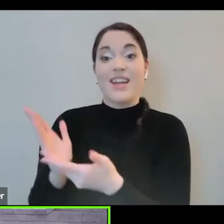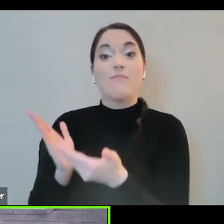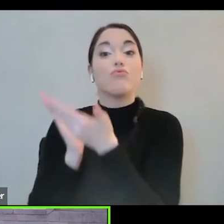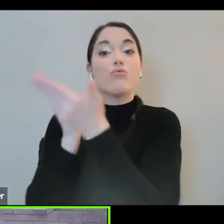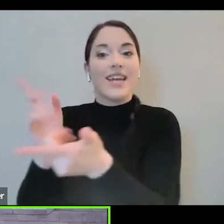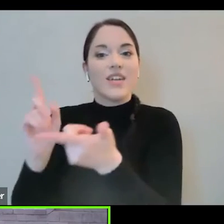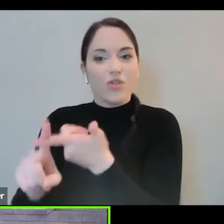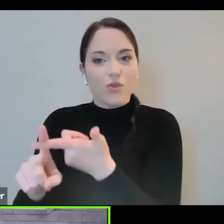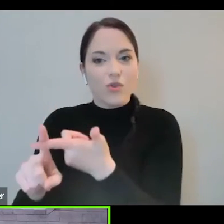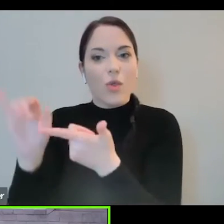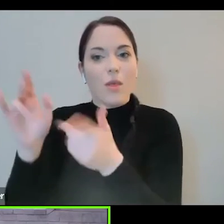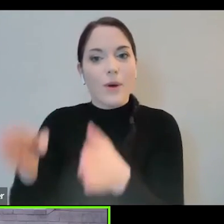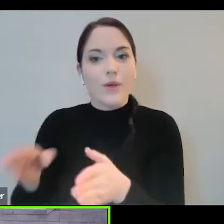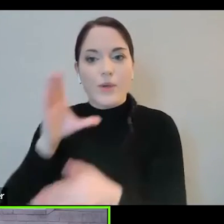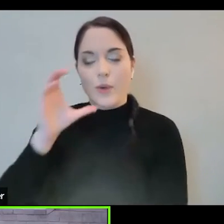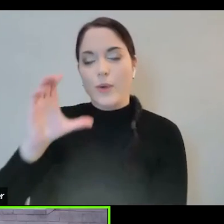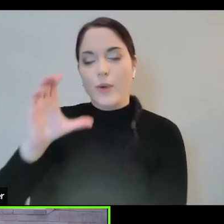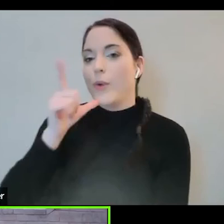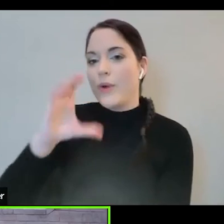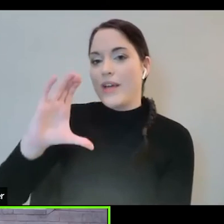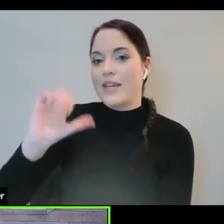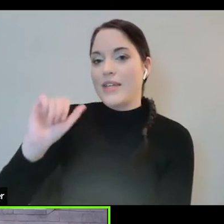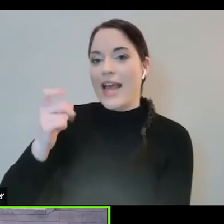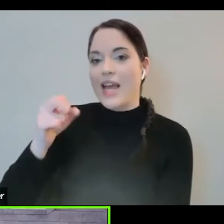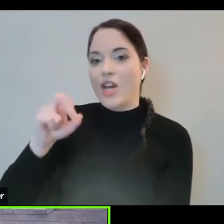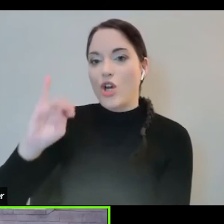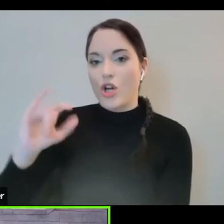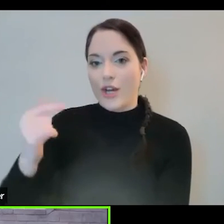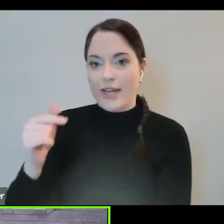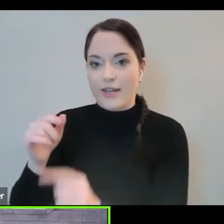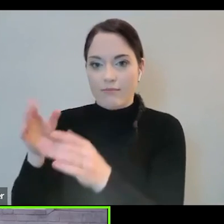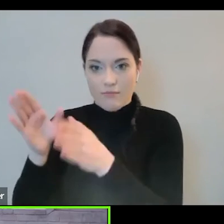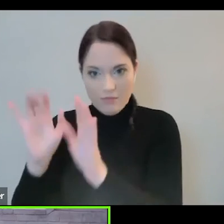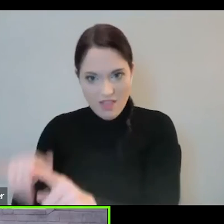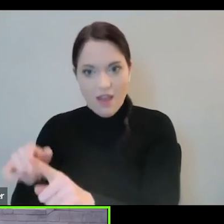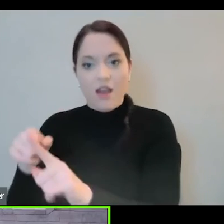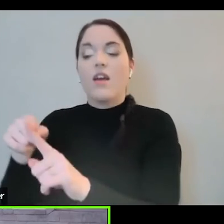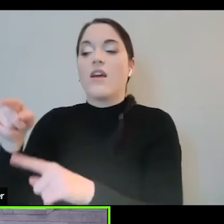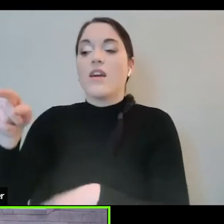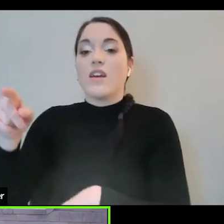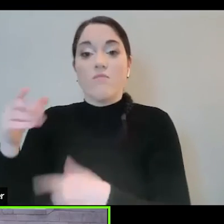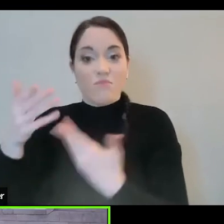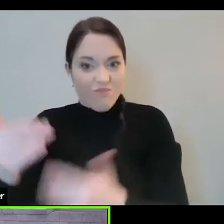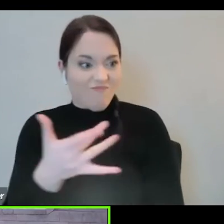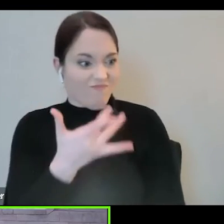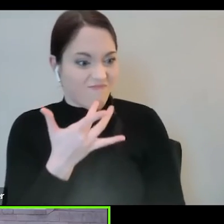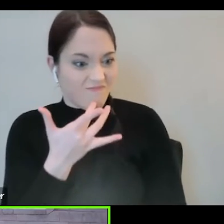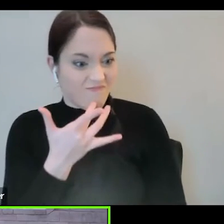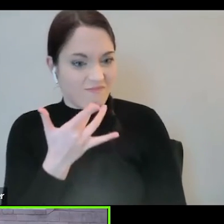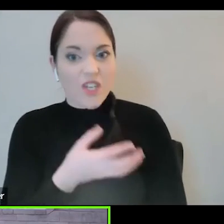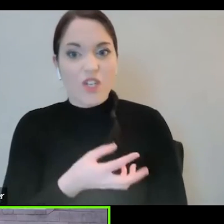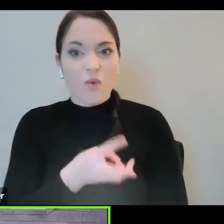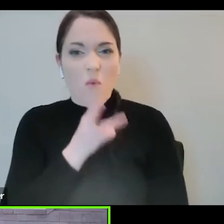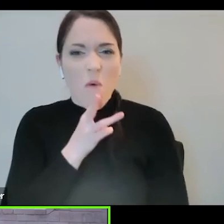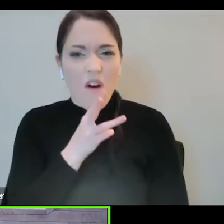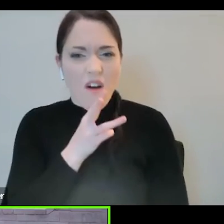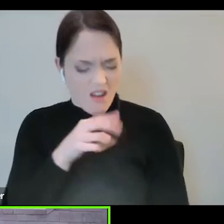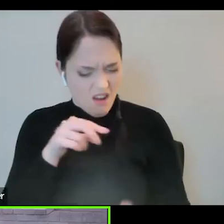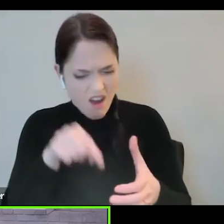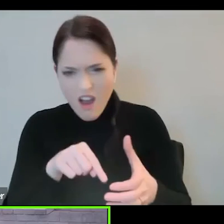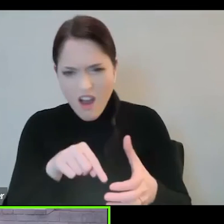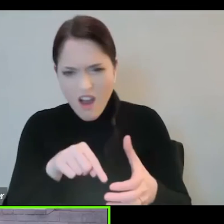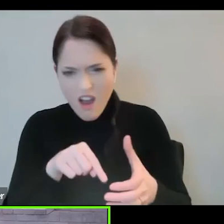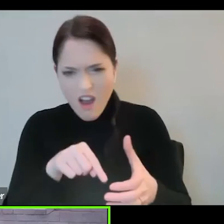instructed. The caterer tasted the water, which had been turned into wine, without knowing where it had come